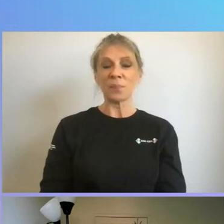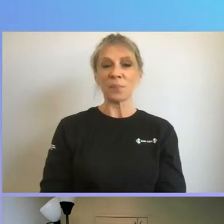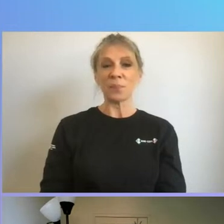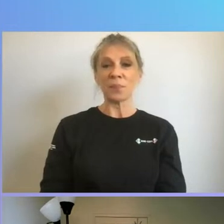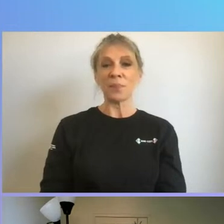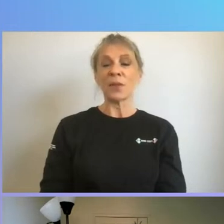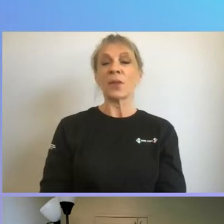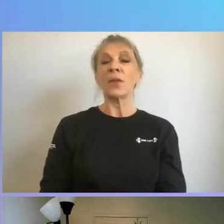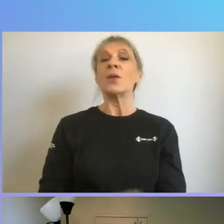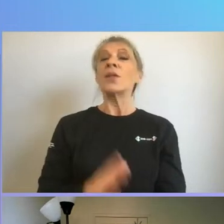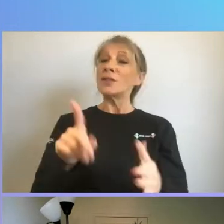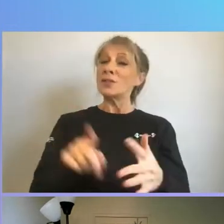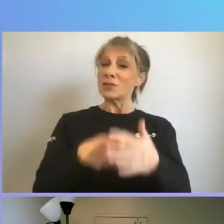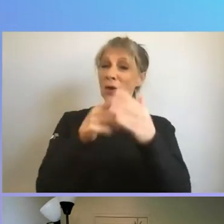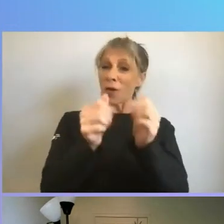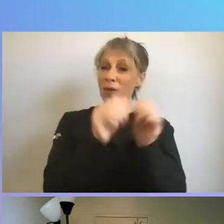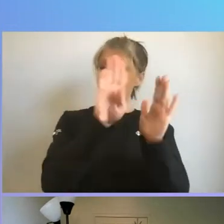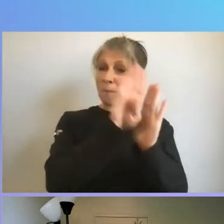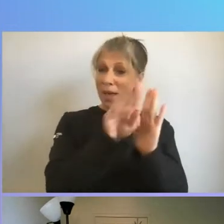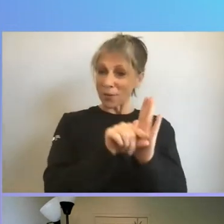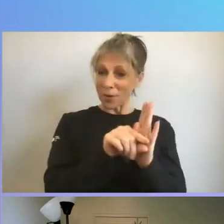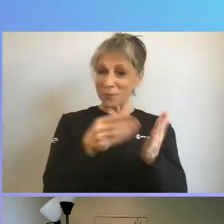So let's start with the background.